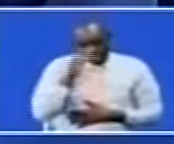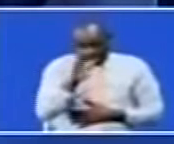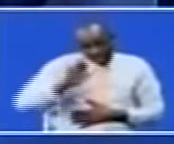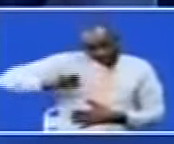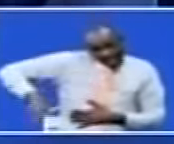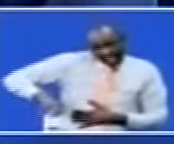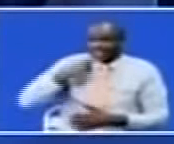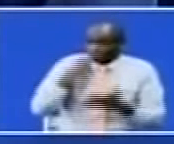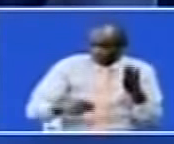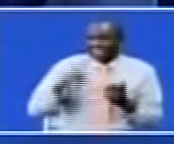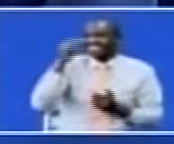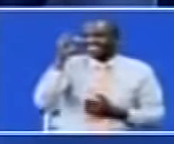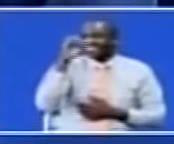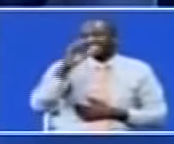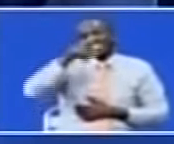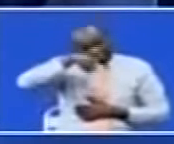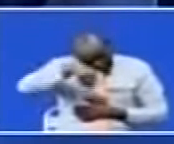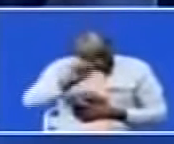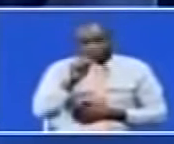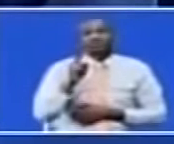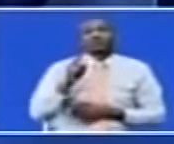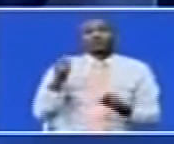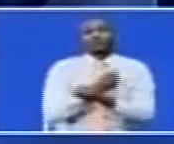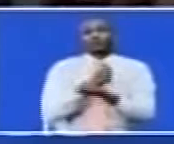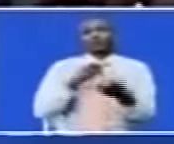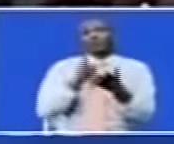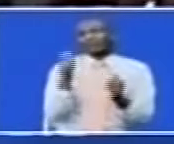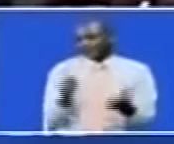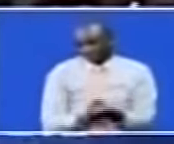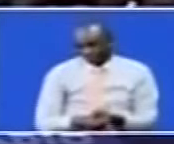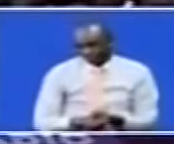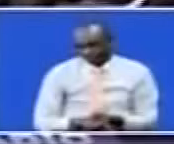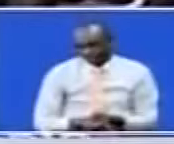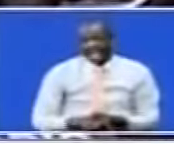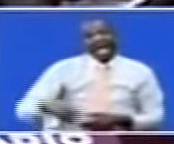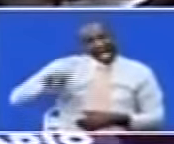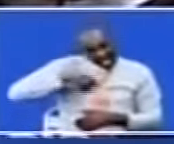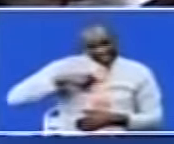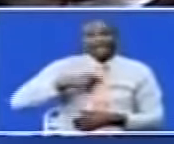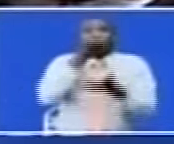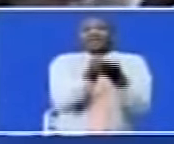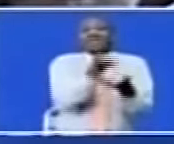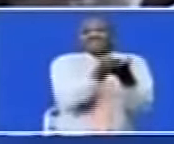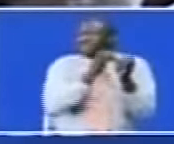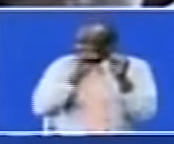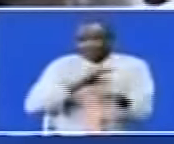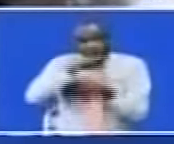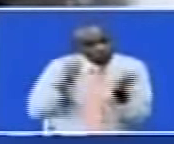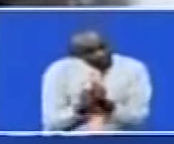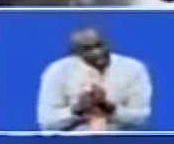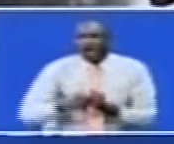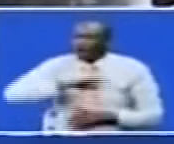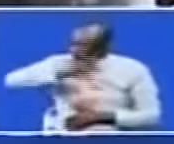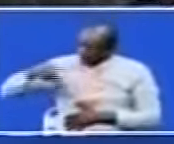they insist TSC is still unwilling to release. We are not going for collective begging. We are going for